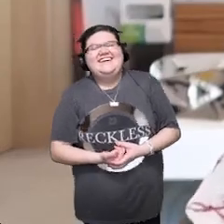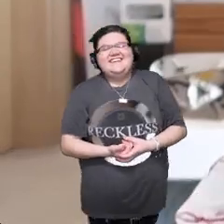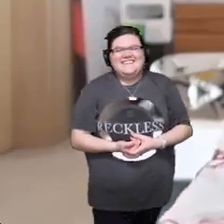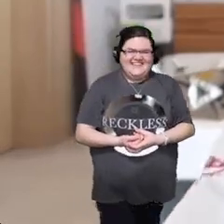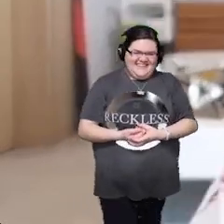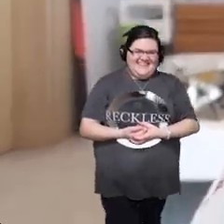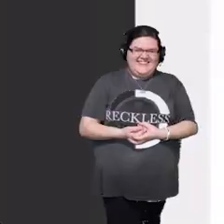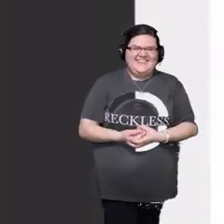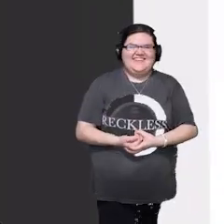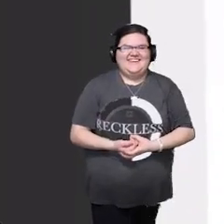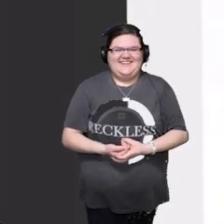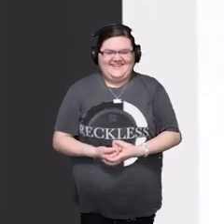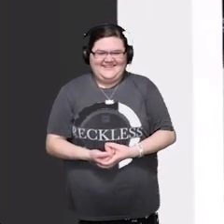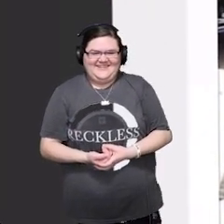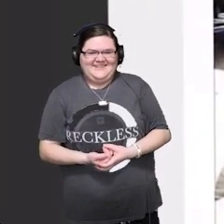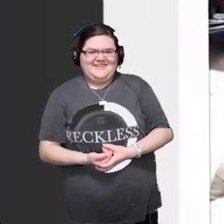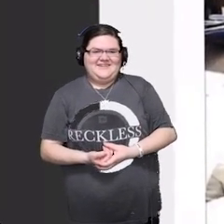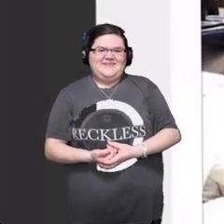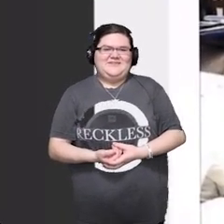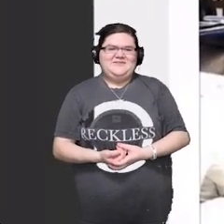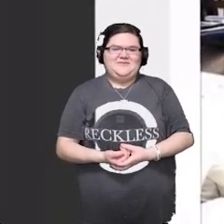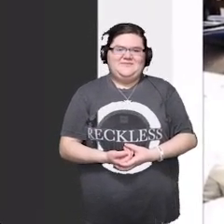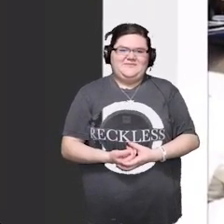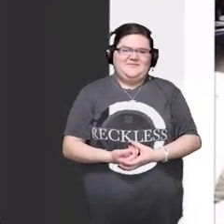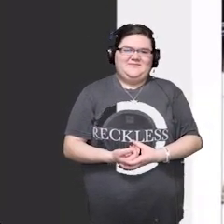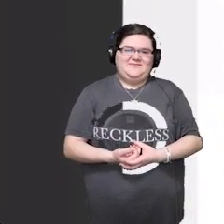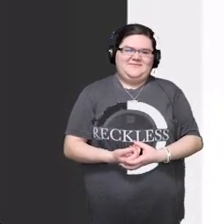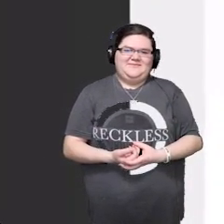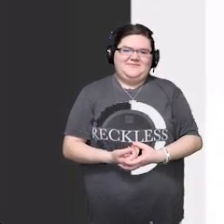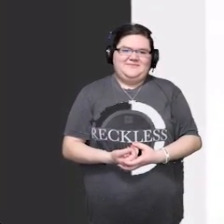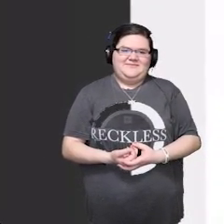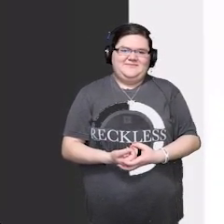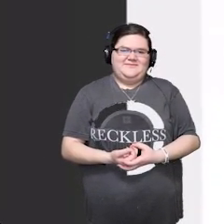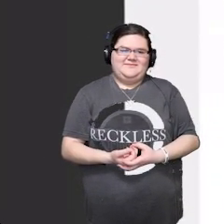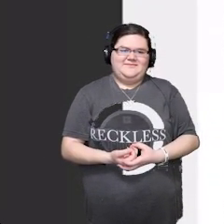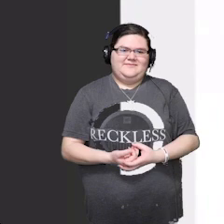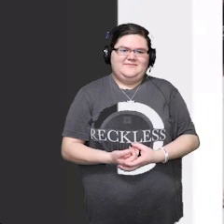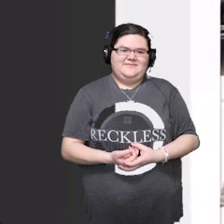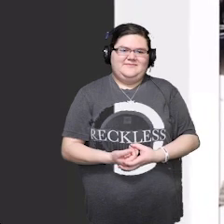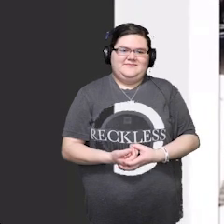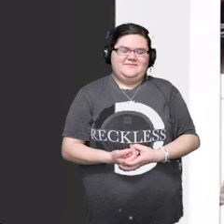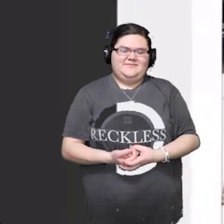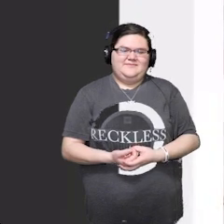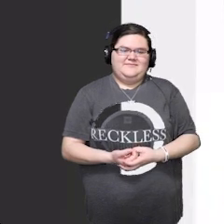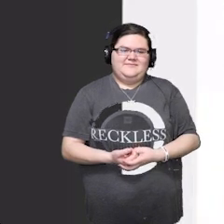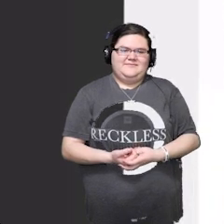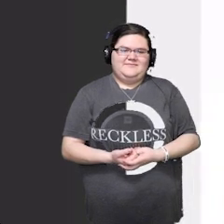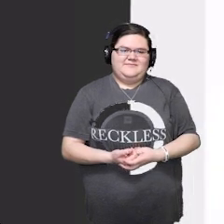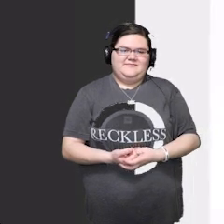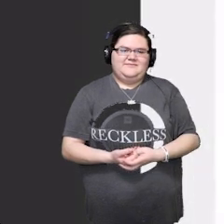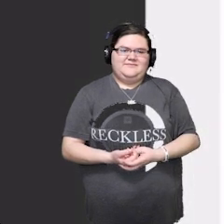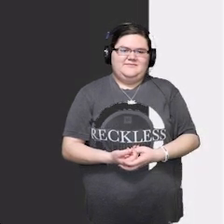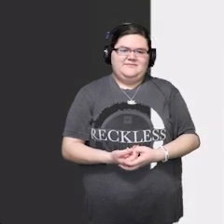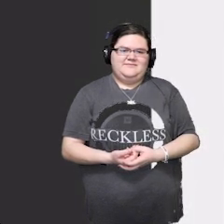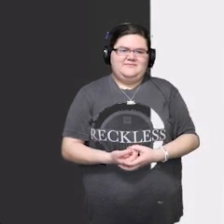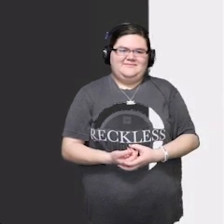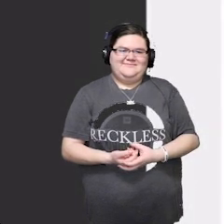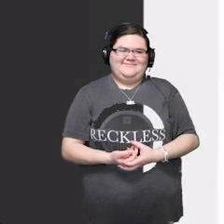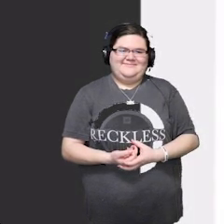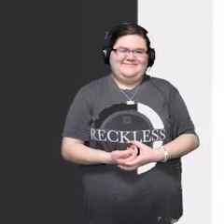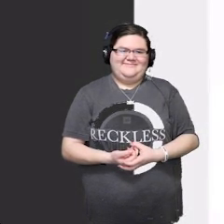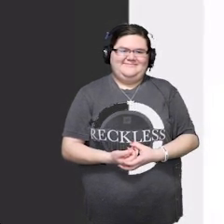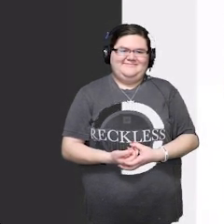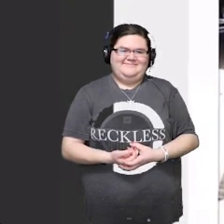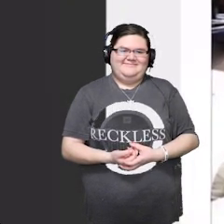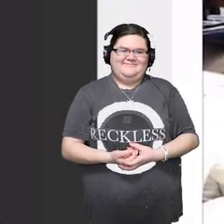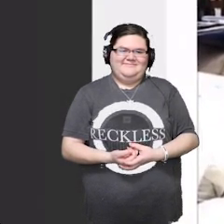it. This is Cheyenne Patel. He was a massive fan of JJ, watched all of his videos, and even went to see him perform